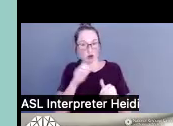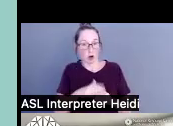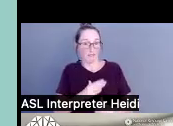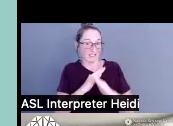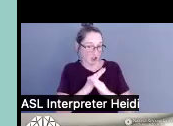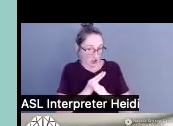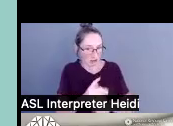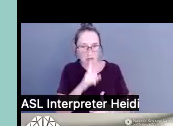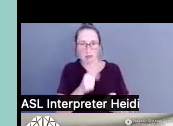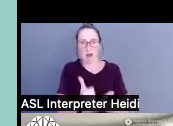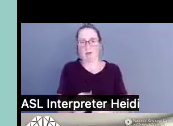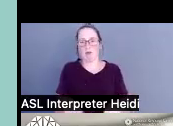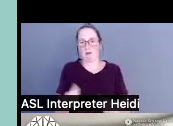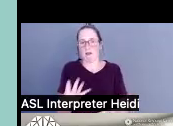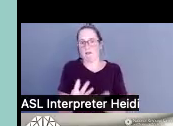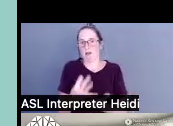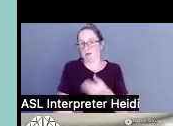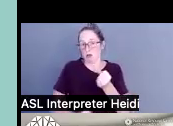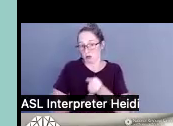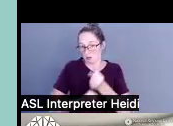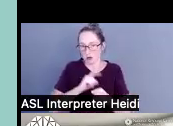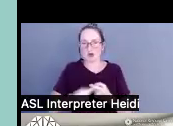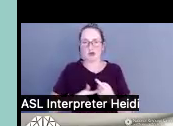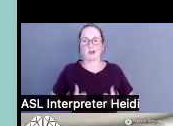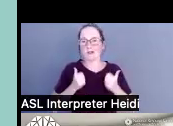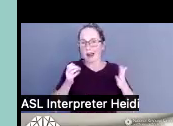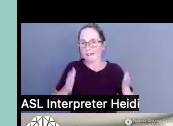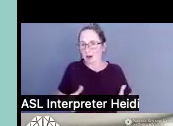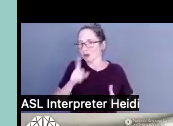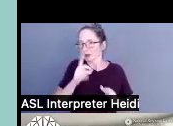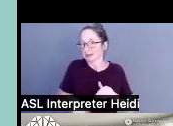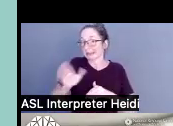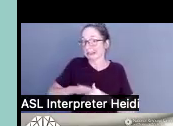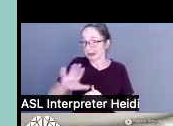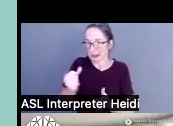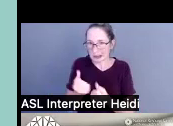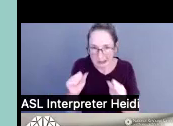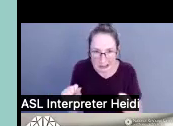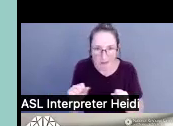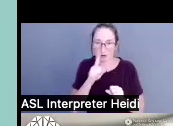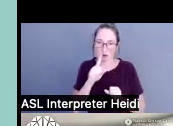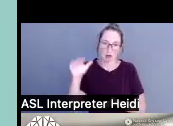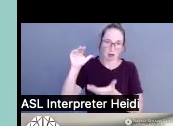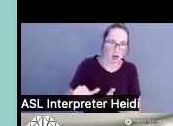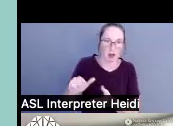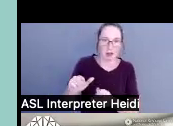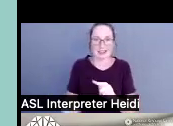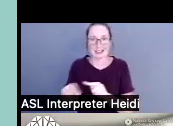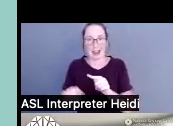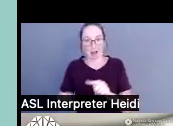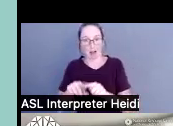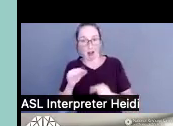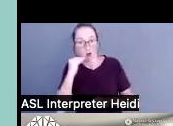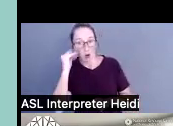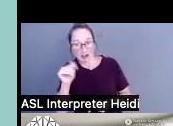helps to provide financial support to survivors to increase their safety, to disrupt the cycle of homelessness that they might